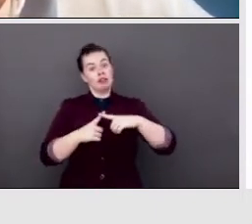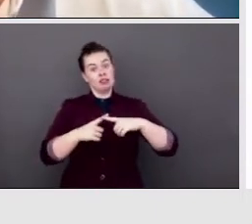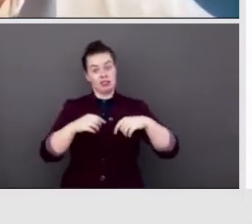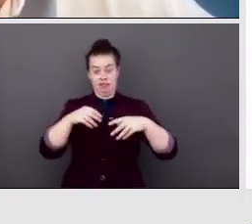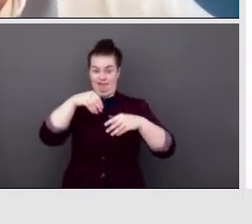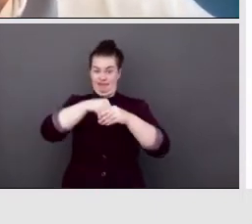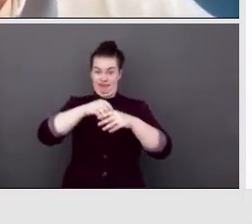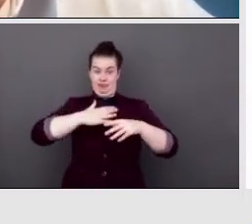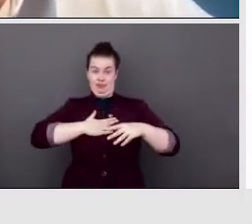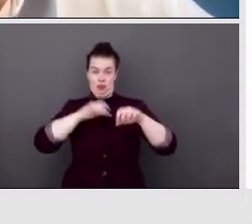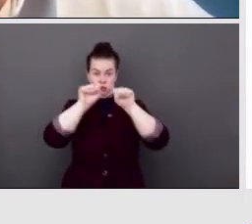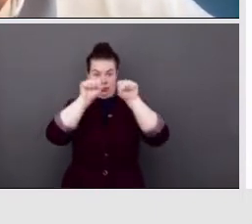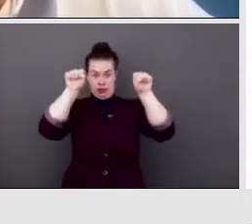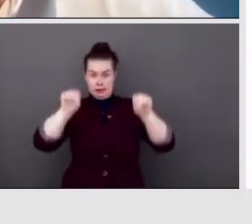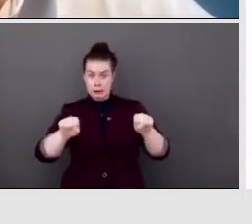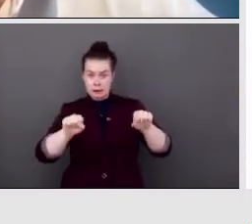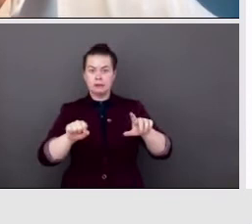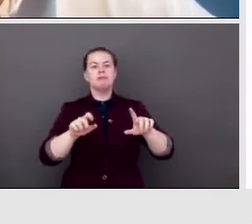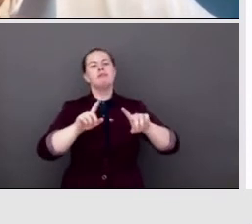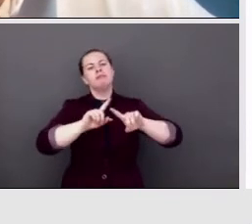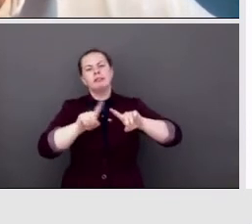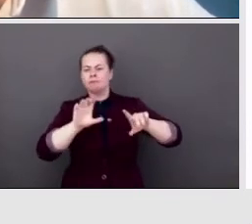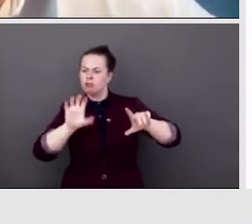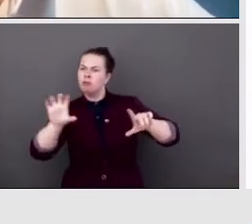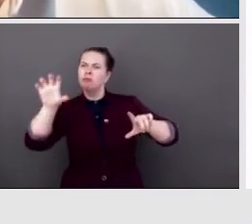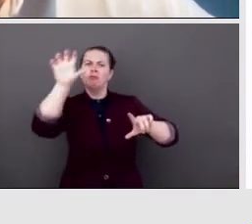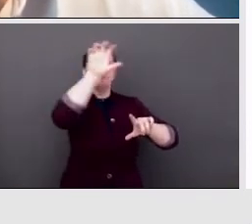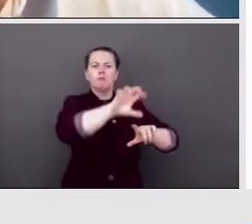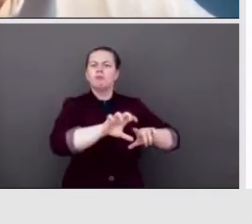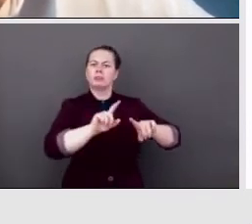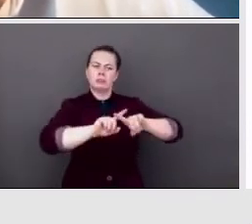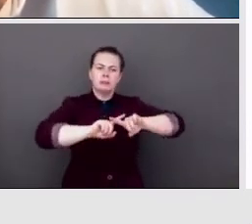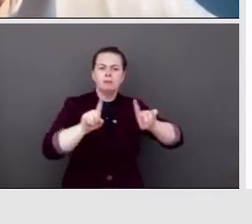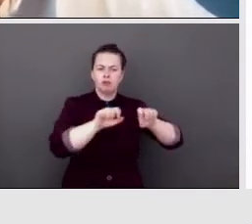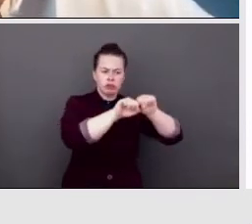internal components that will allow to between the different systems that will